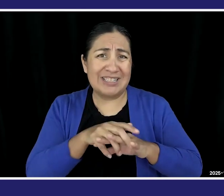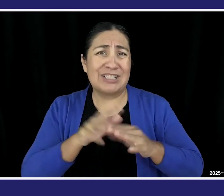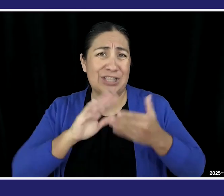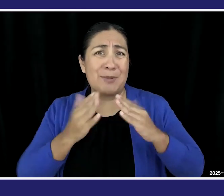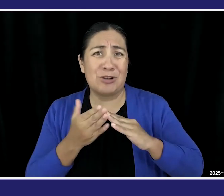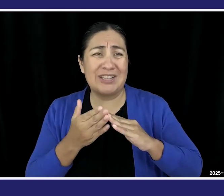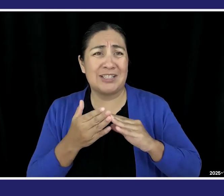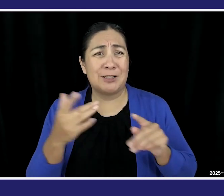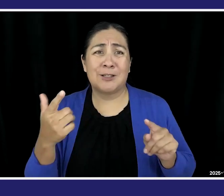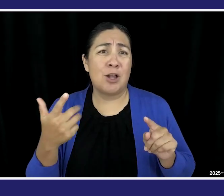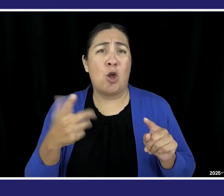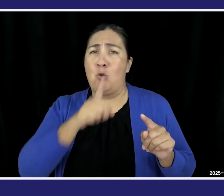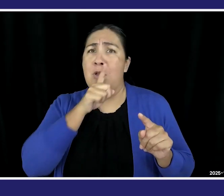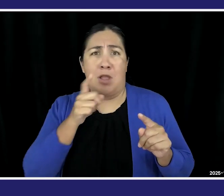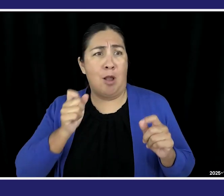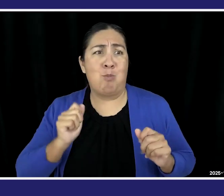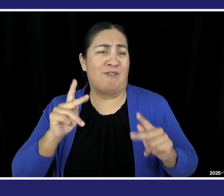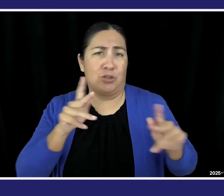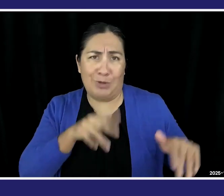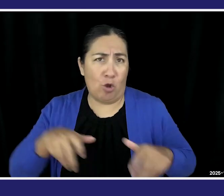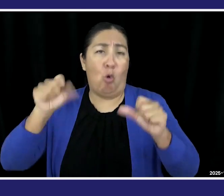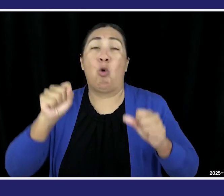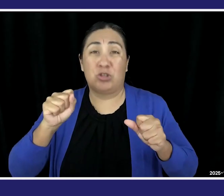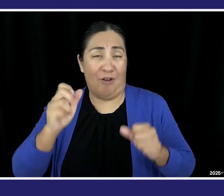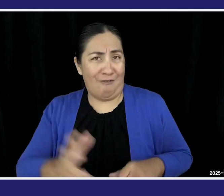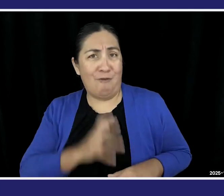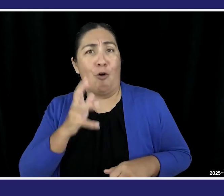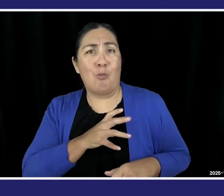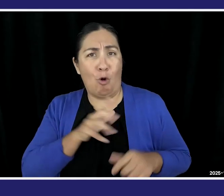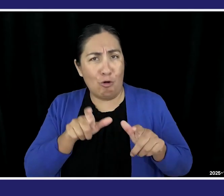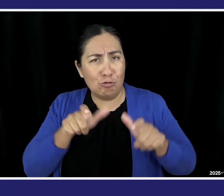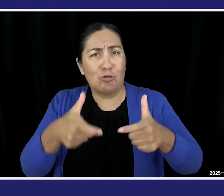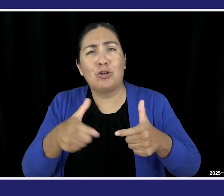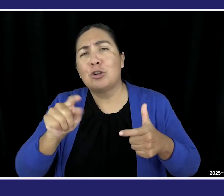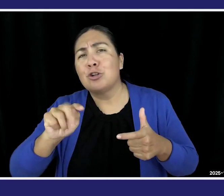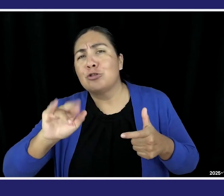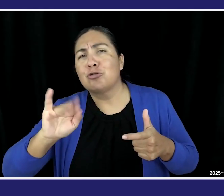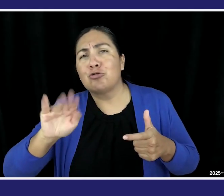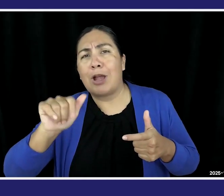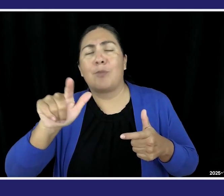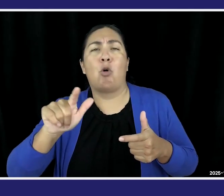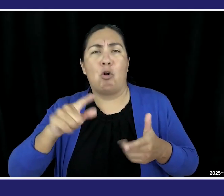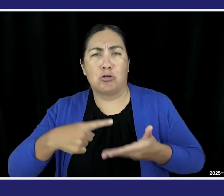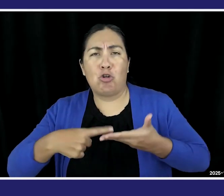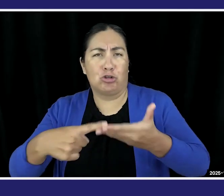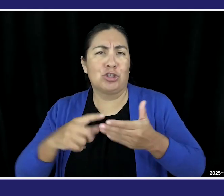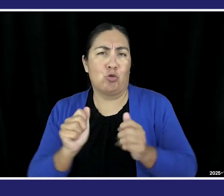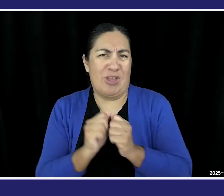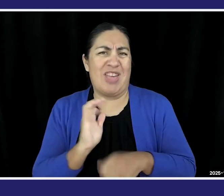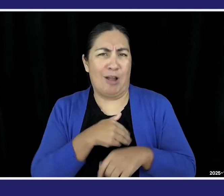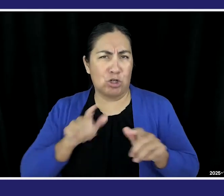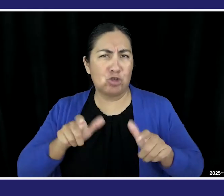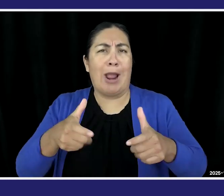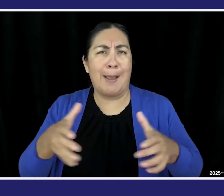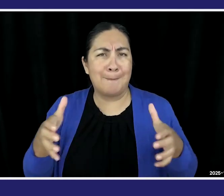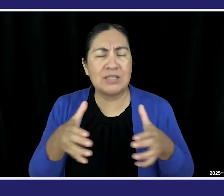been a privilege to be able to host a formal tribal consultation with our tribes because we want to make